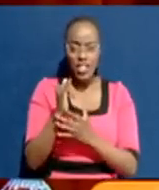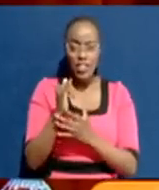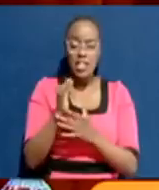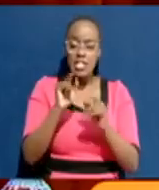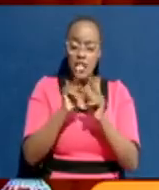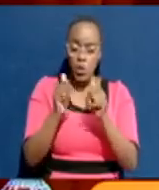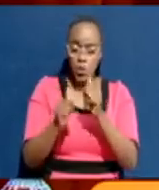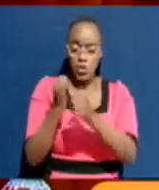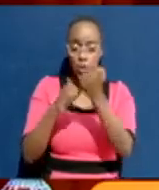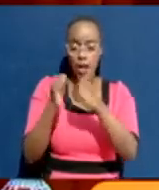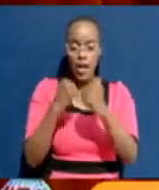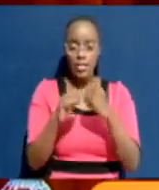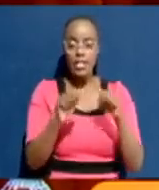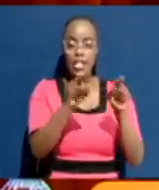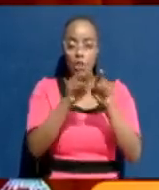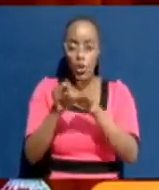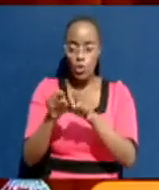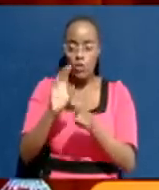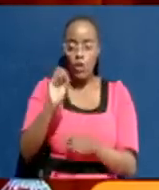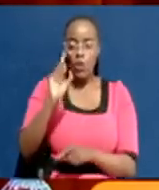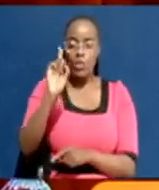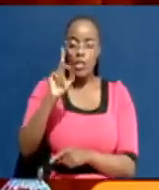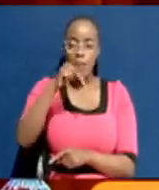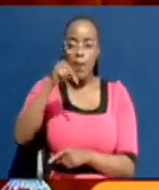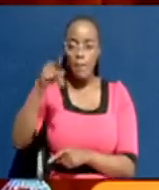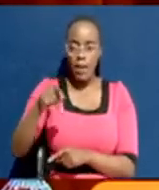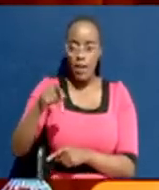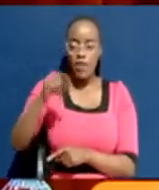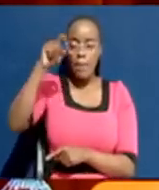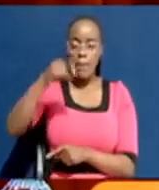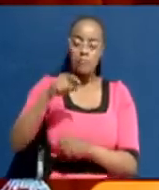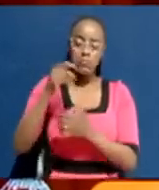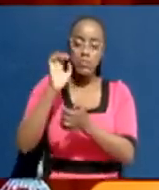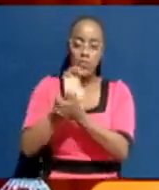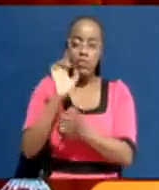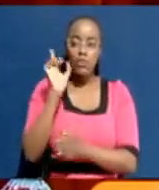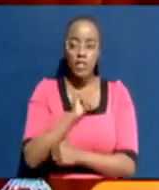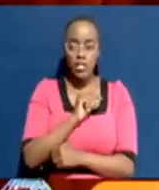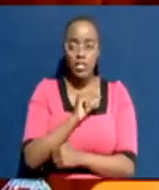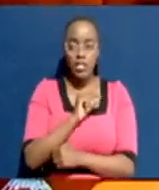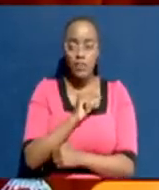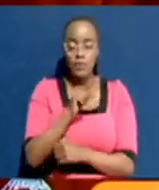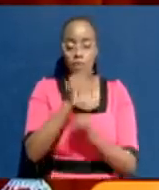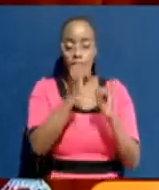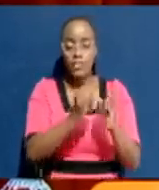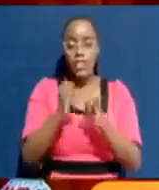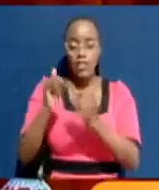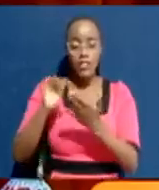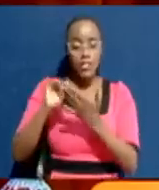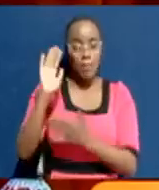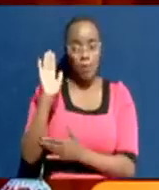upon, and even as ODPP we were able to prosecute some of these individuals,